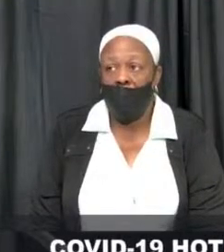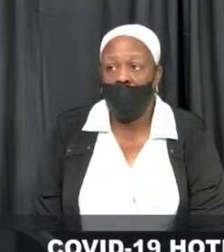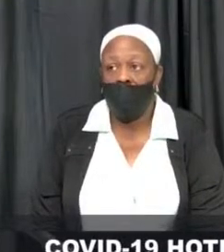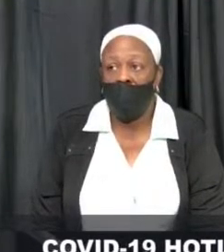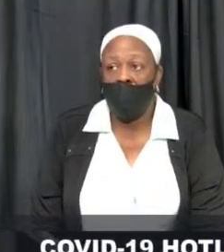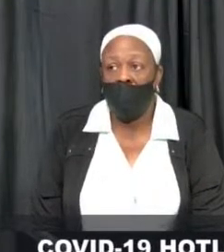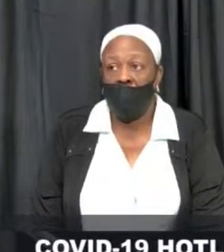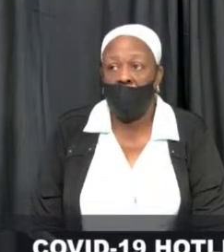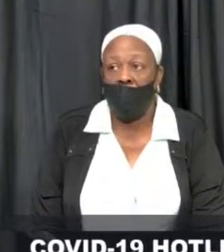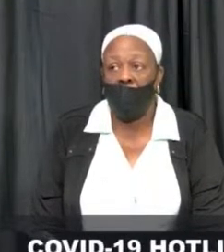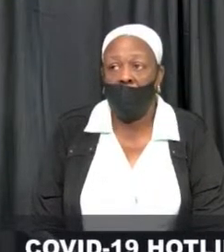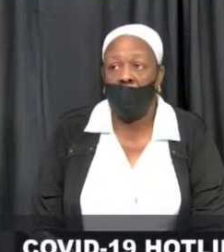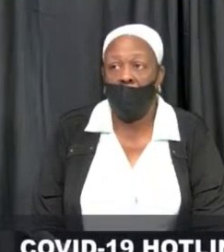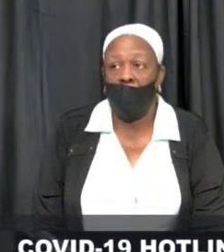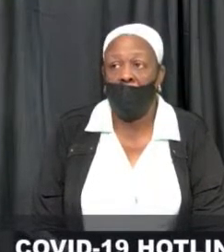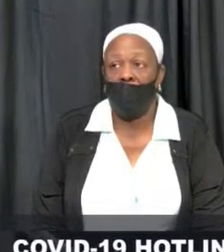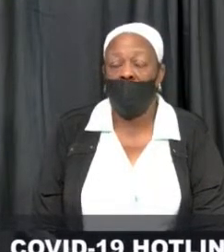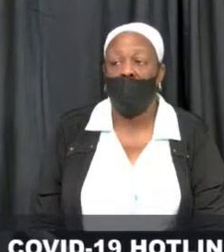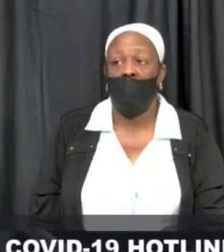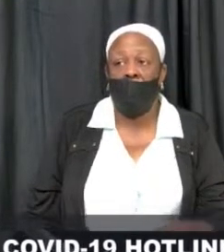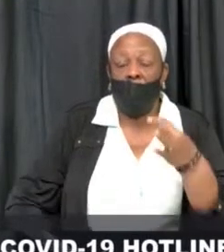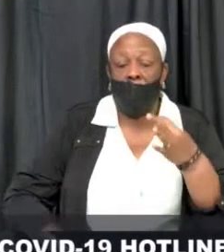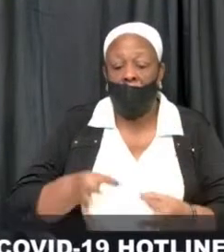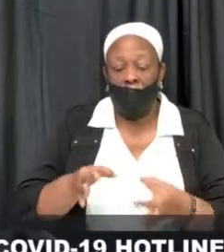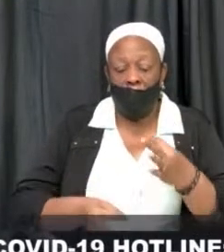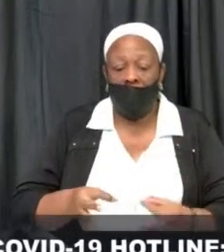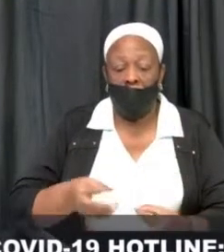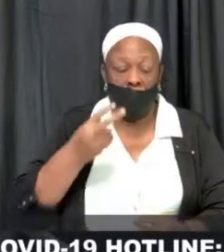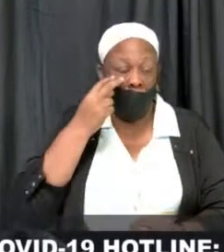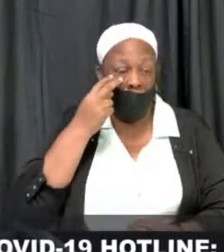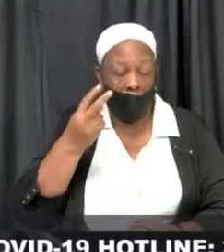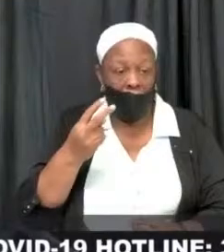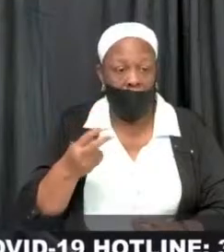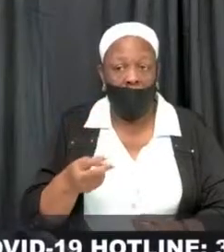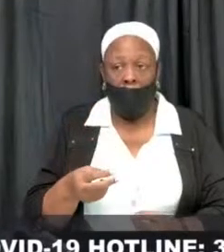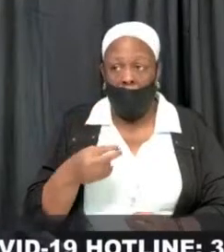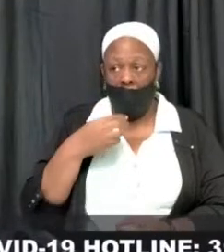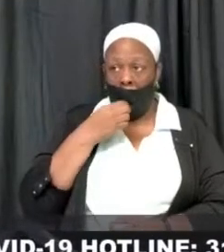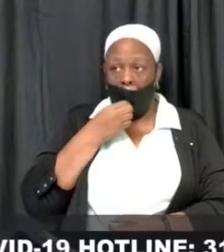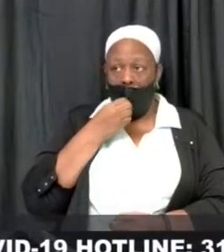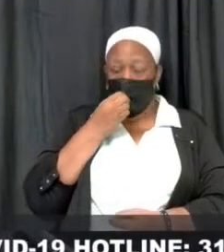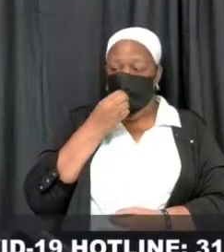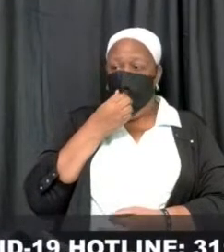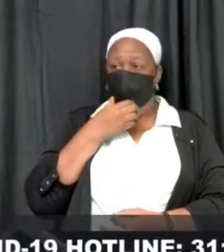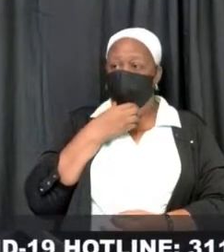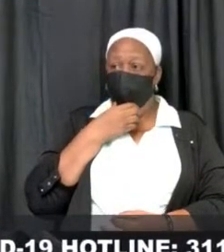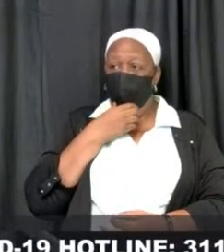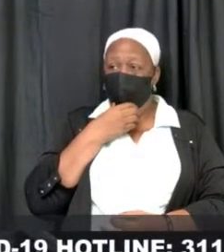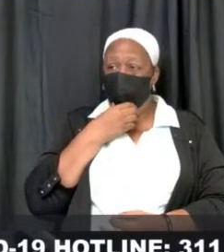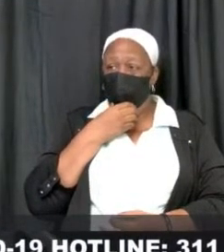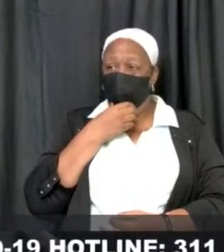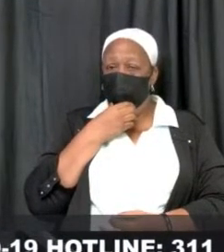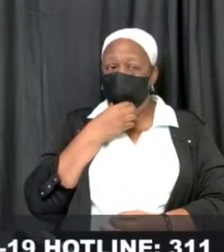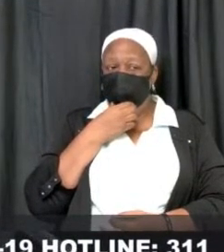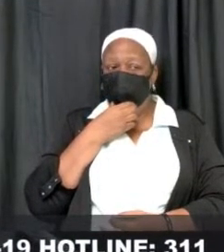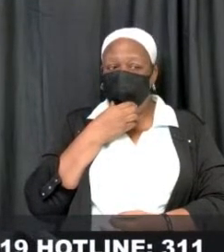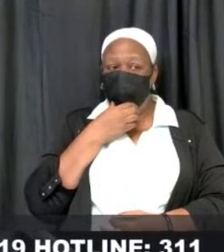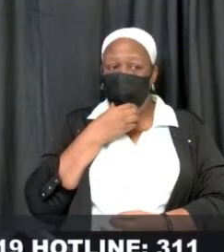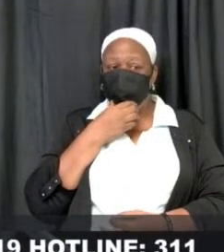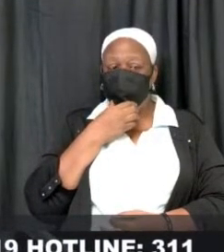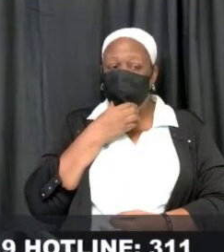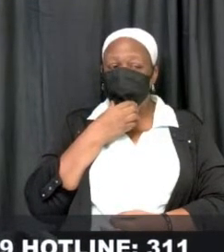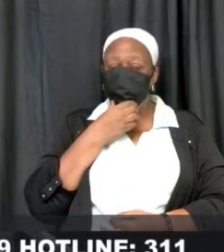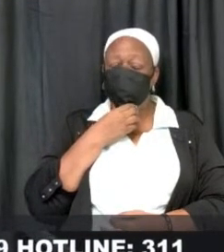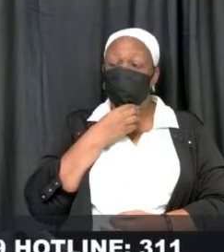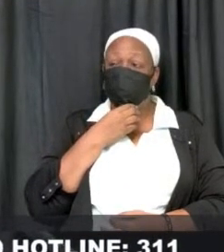If you were to look at the World Health Organization site and even the information from AstraZeneca, they will tell you that if there is